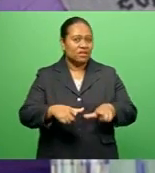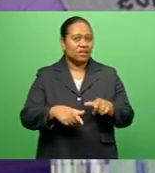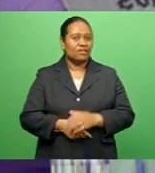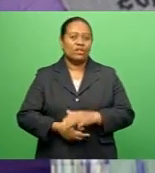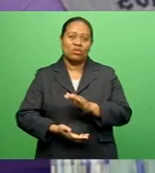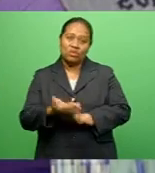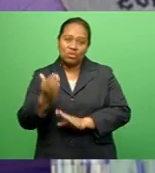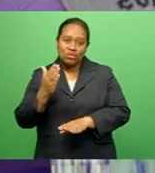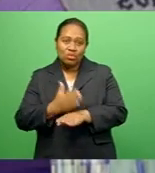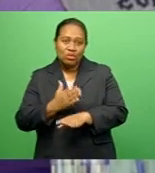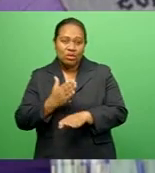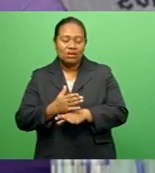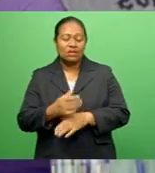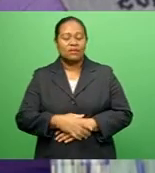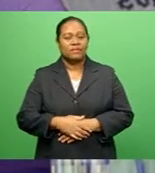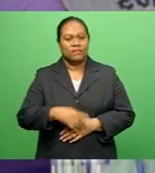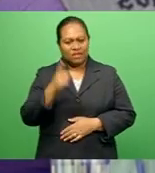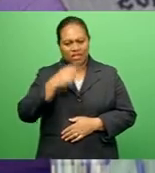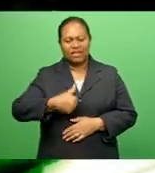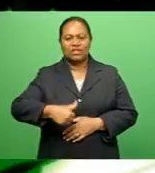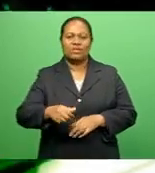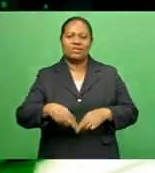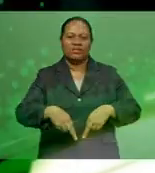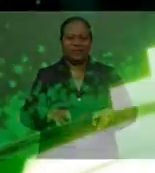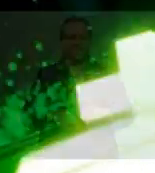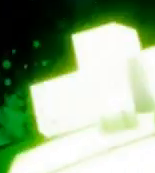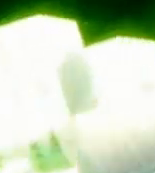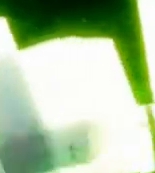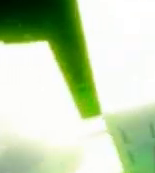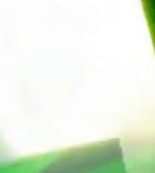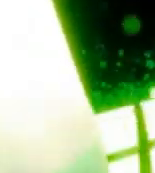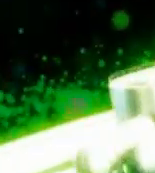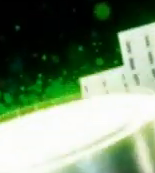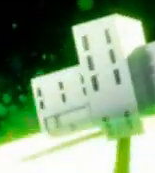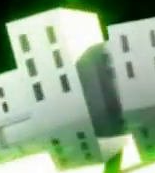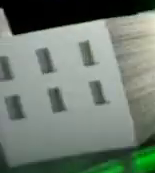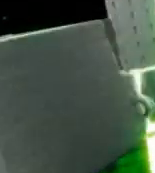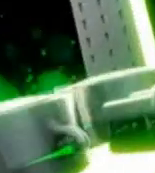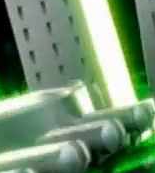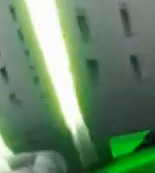work, that option is open to you.